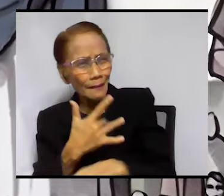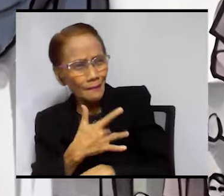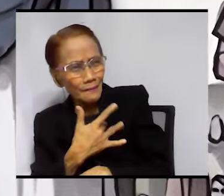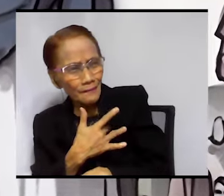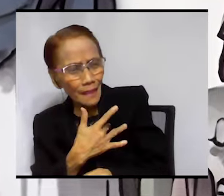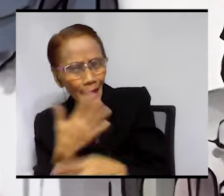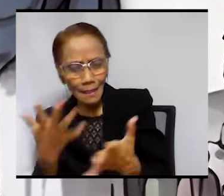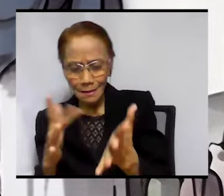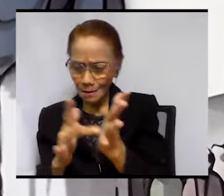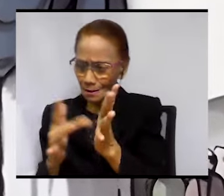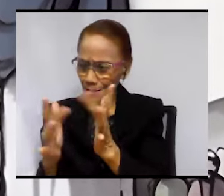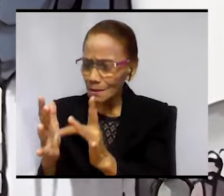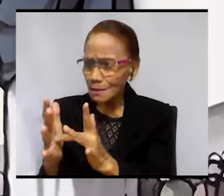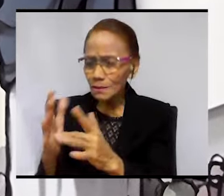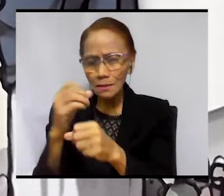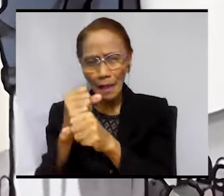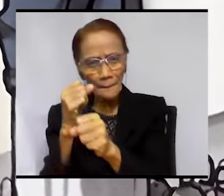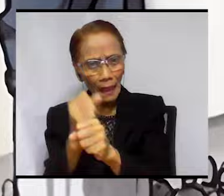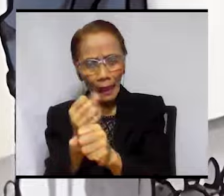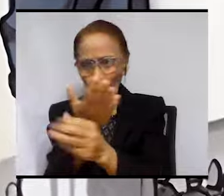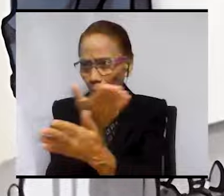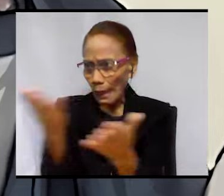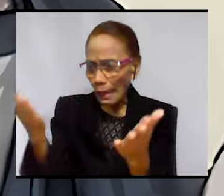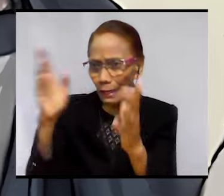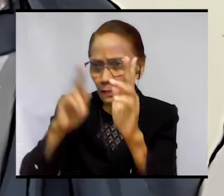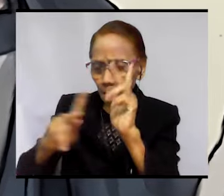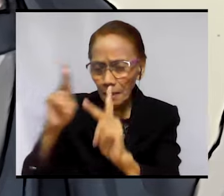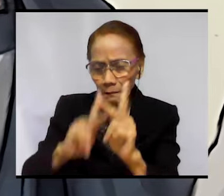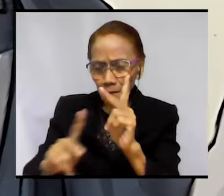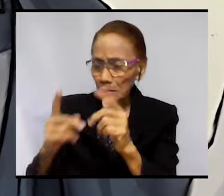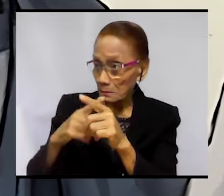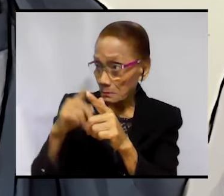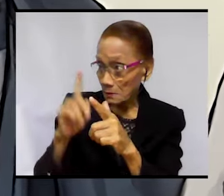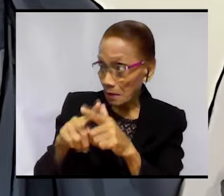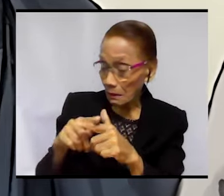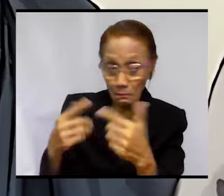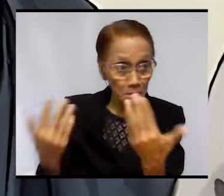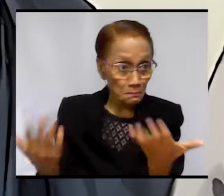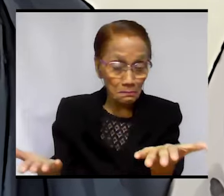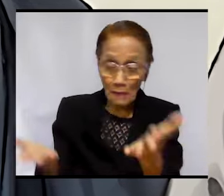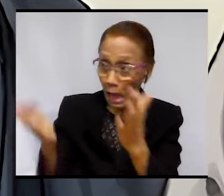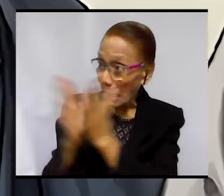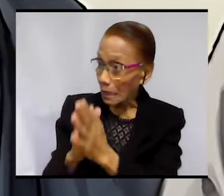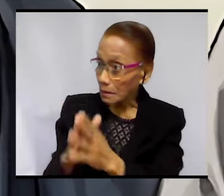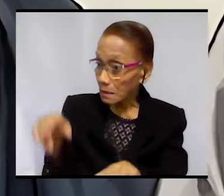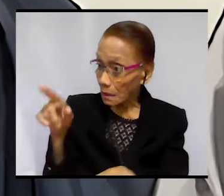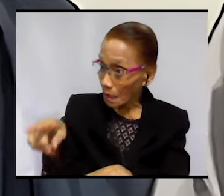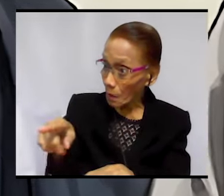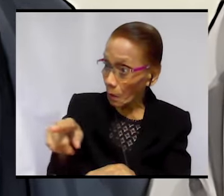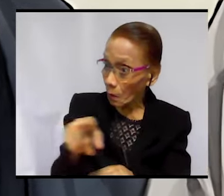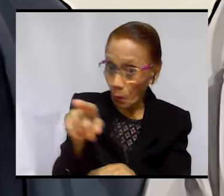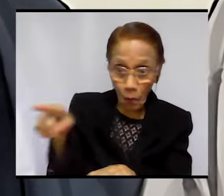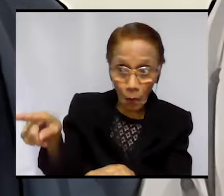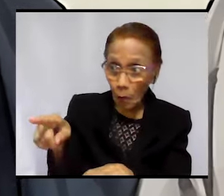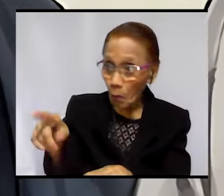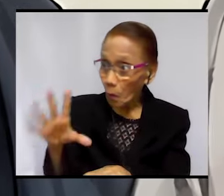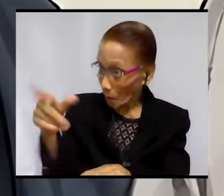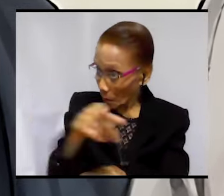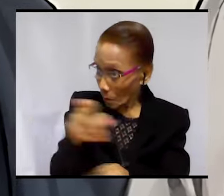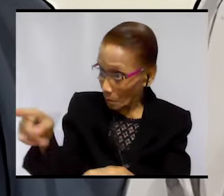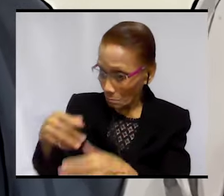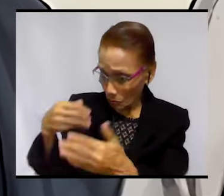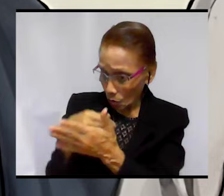impression that Jesus is making on the people. But then he asked them, how about you? You who are my